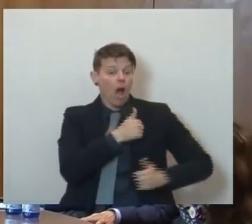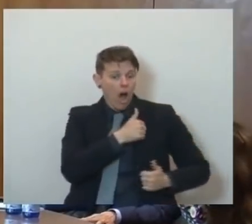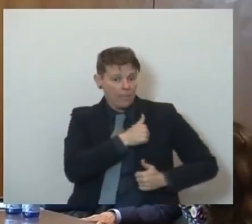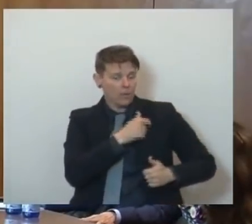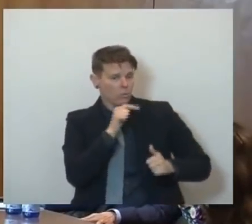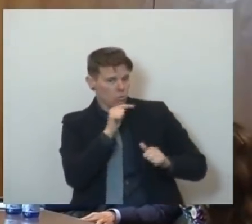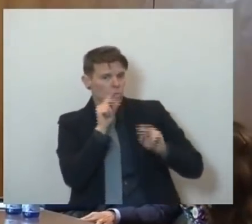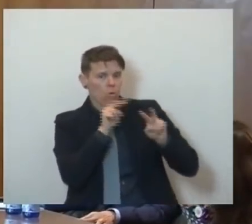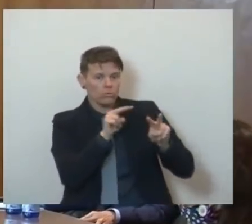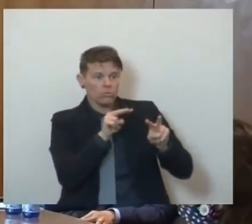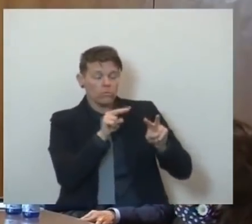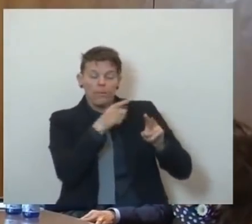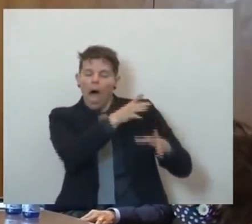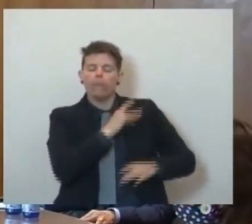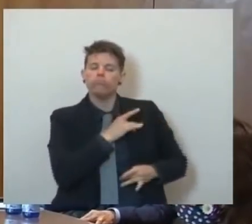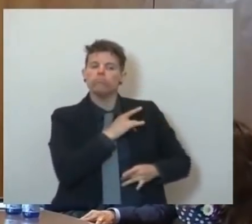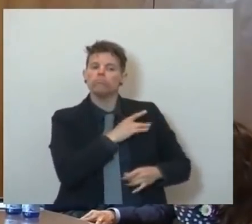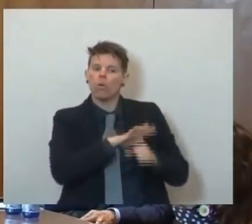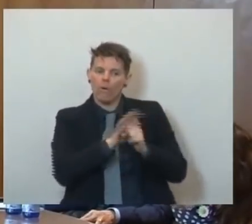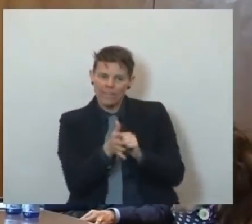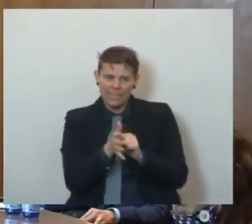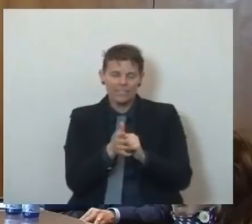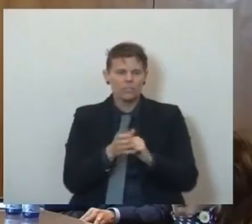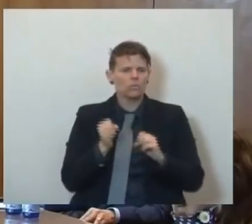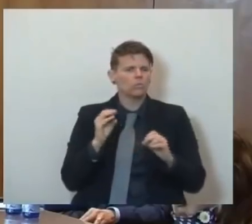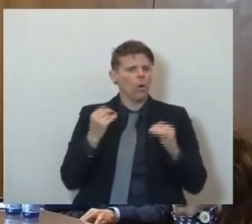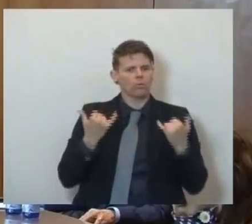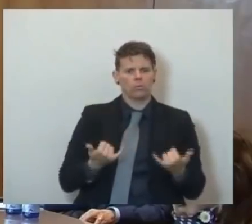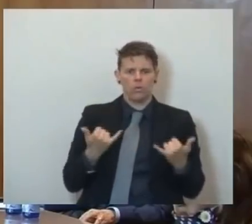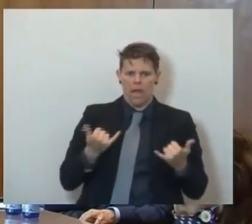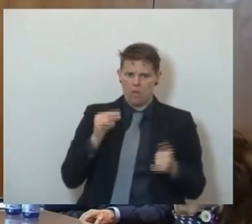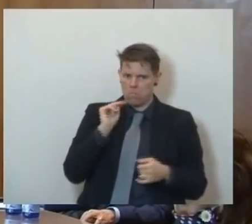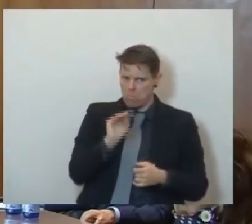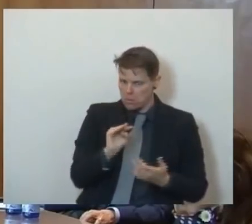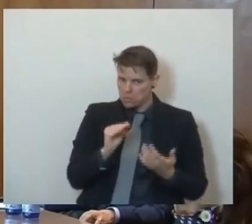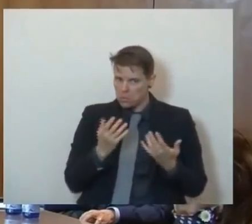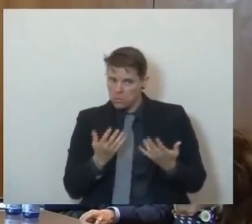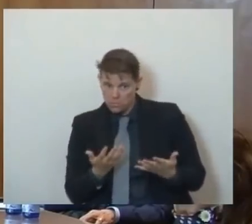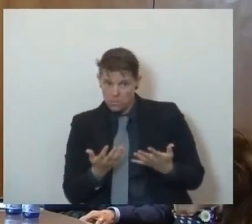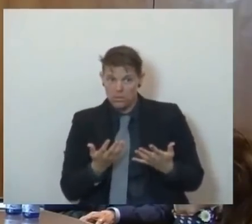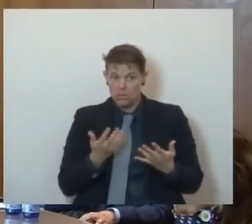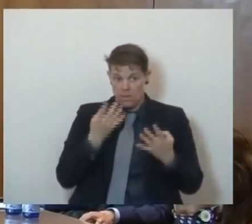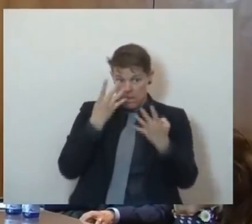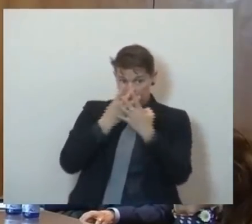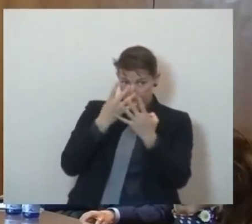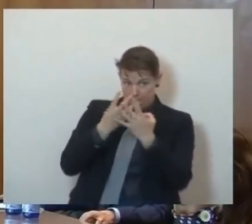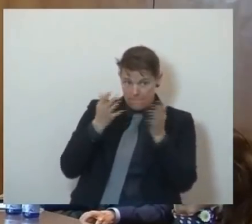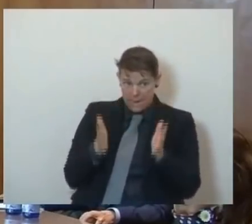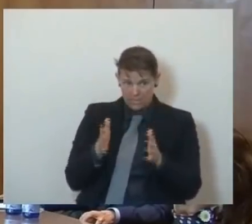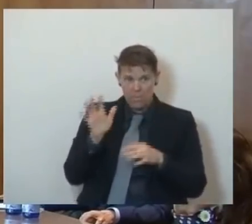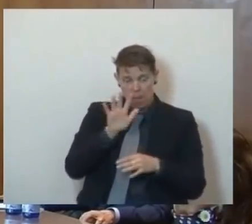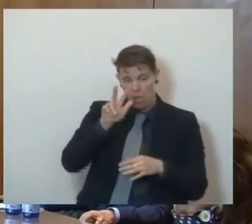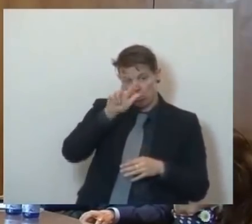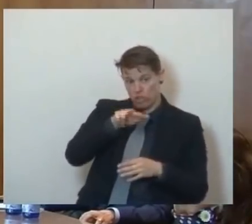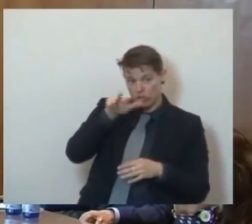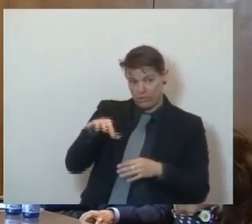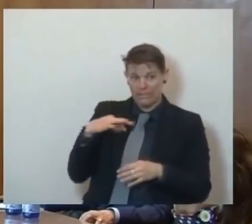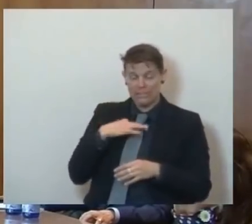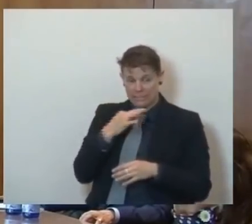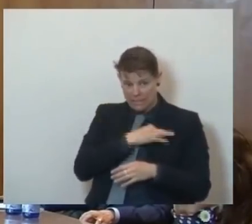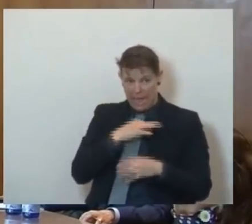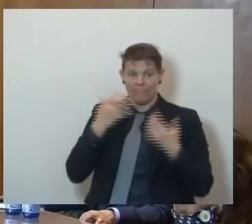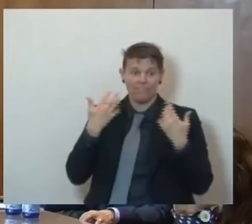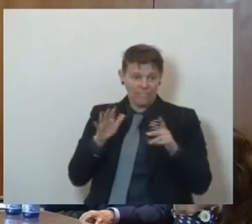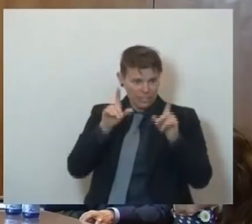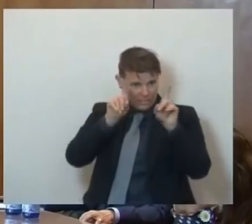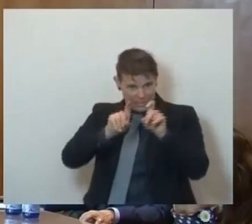virus. As of today, here in New Mexico, 8 inmates and 33 staff members have been tested, with 1